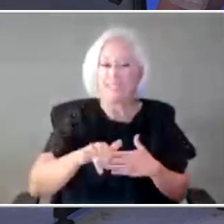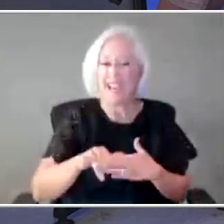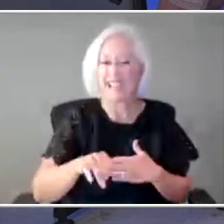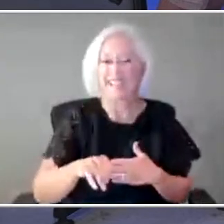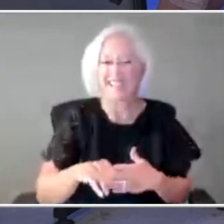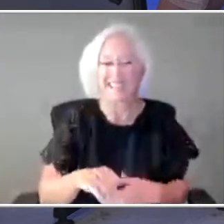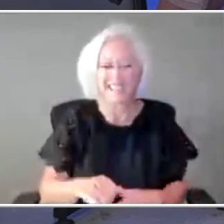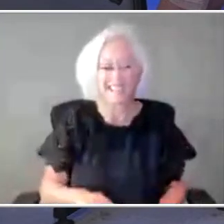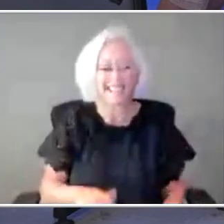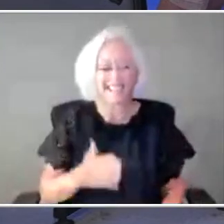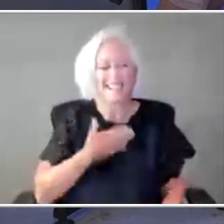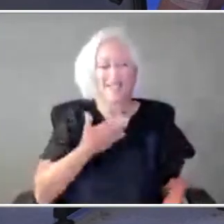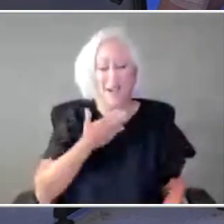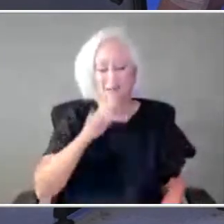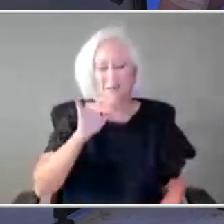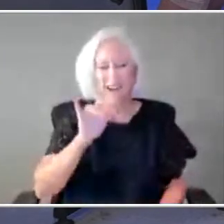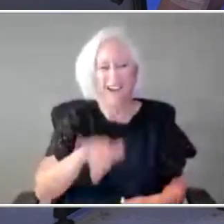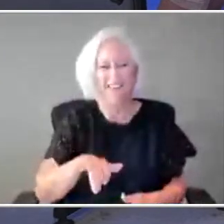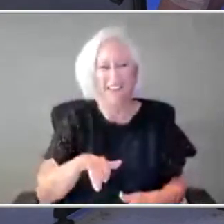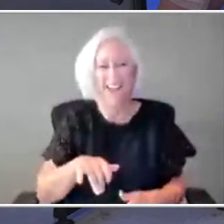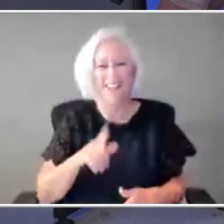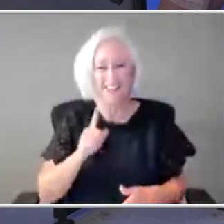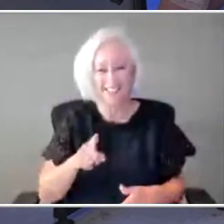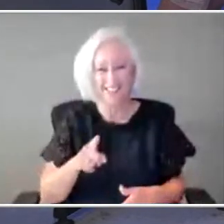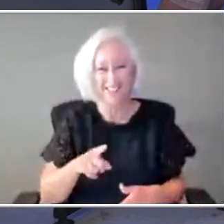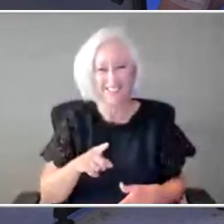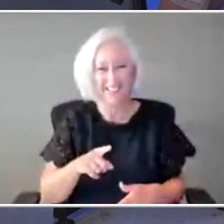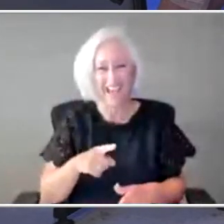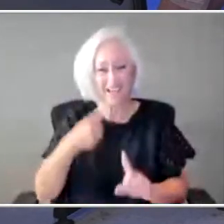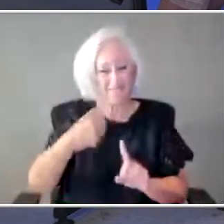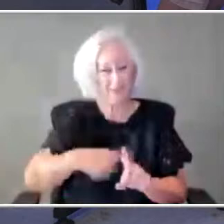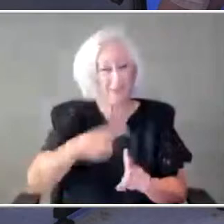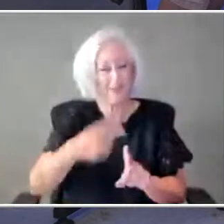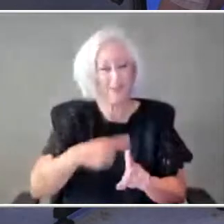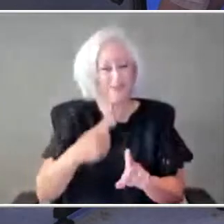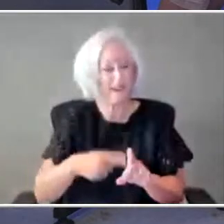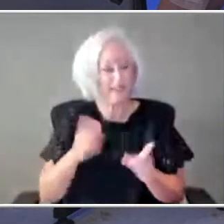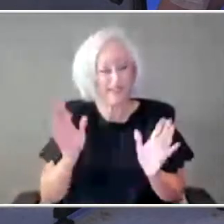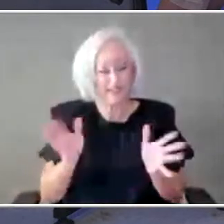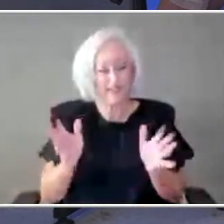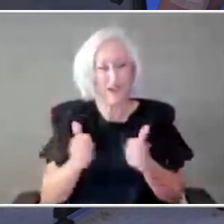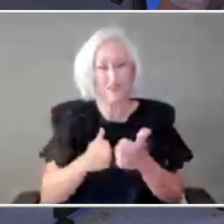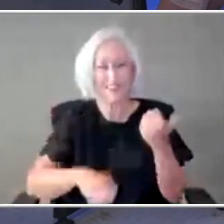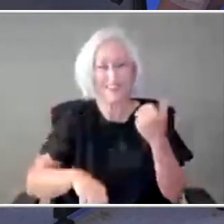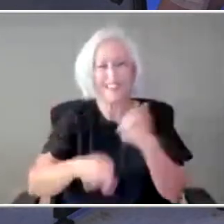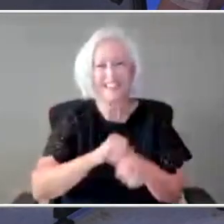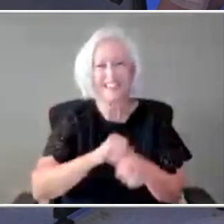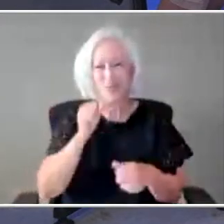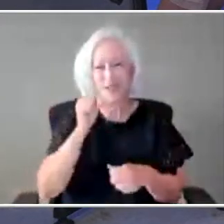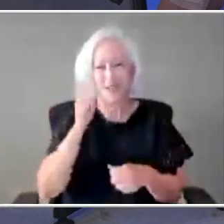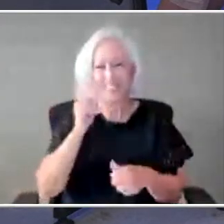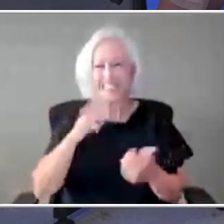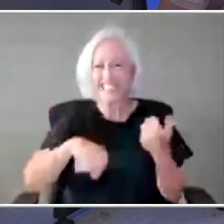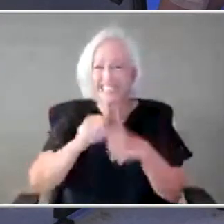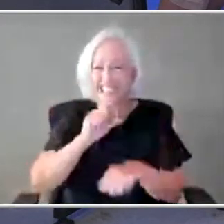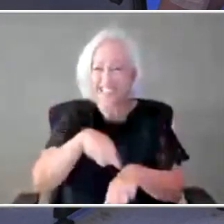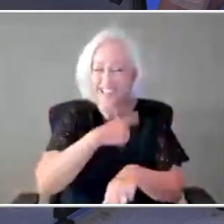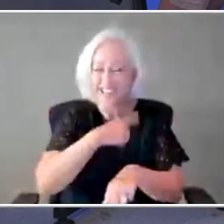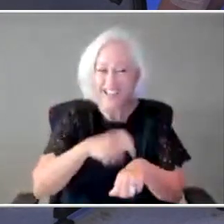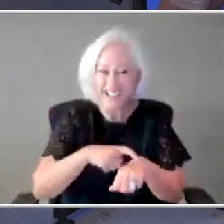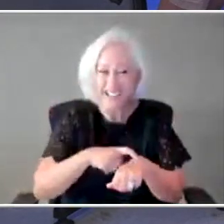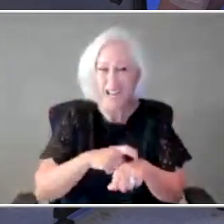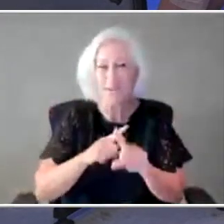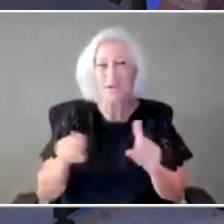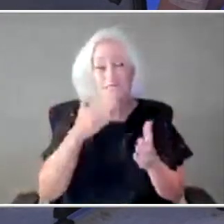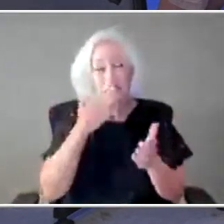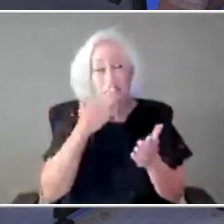Yes. We're going like a month without talking to each other. True. As we were saying, we haven't seen each other in a while. So it's sad, but it's also good. Glad we